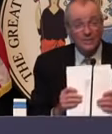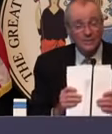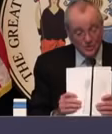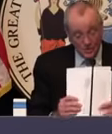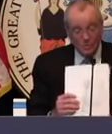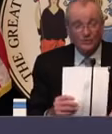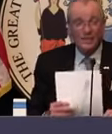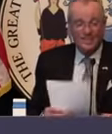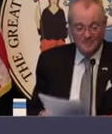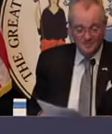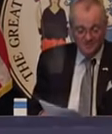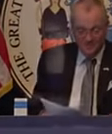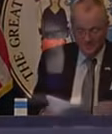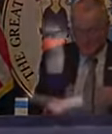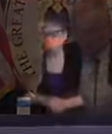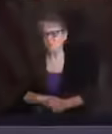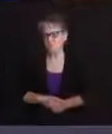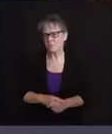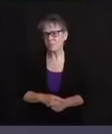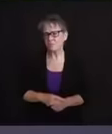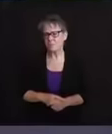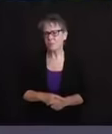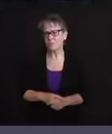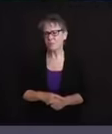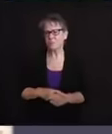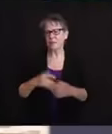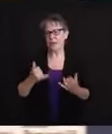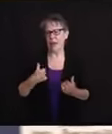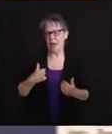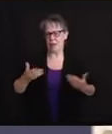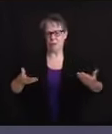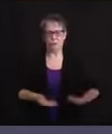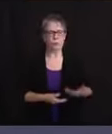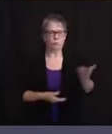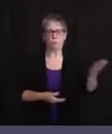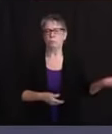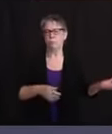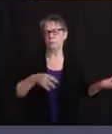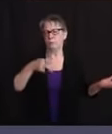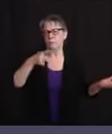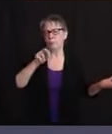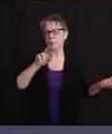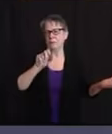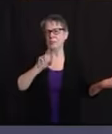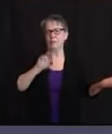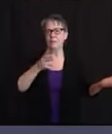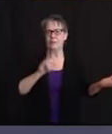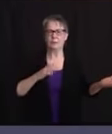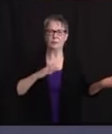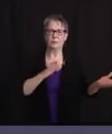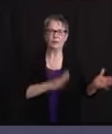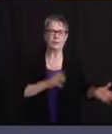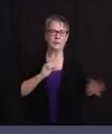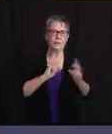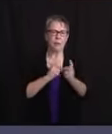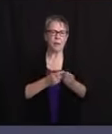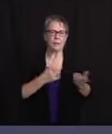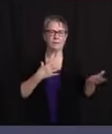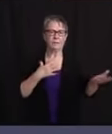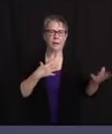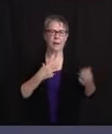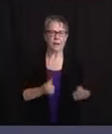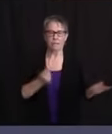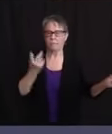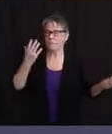of Health, Judy Persichilli. Thank you, Governor. Good afternoon. Well, as the Governor mentioned, testing of residents is a